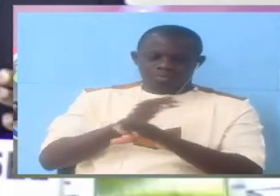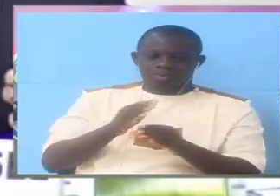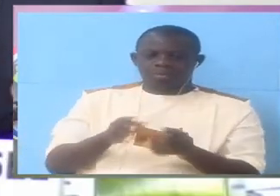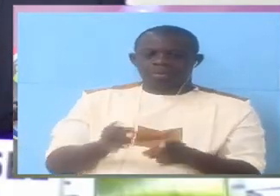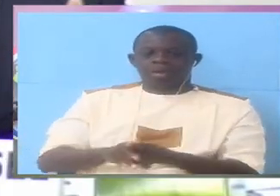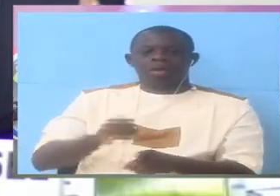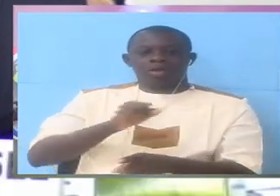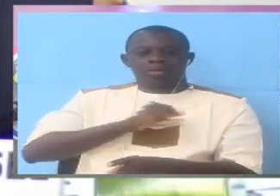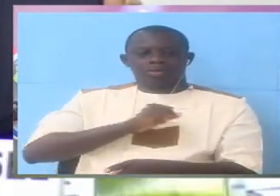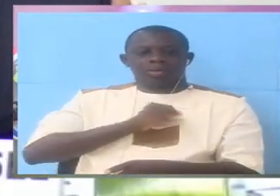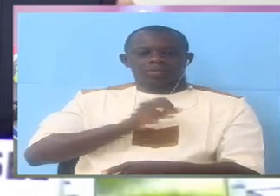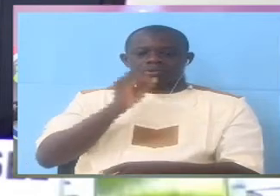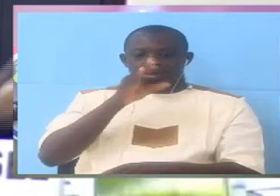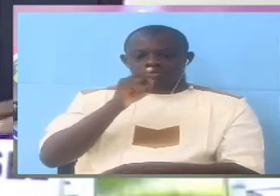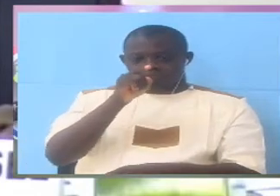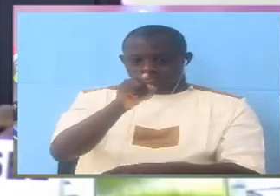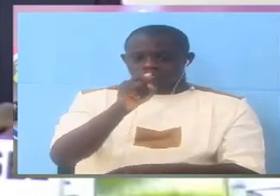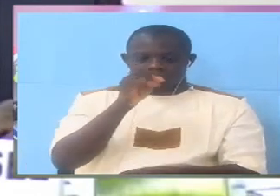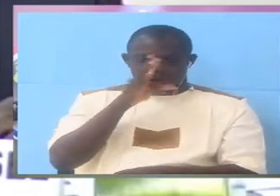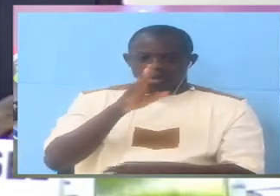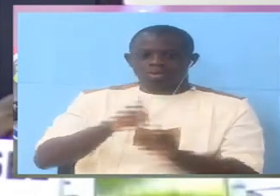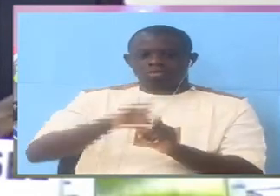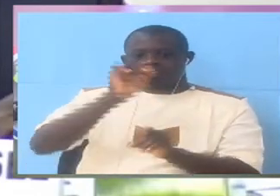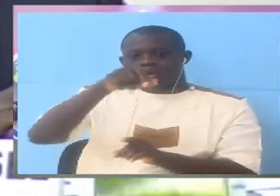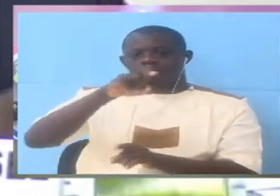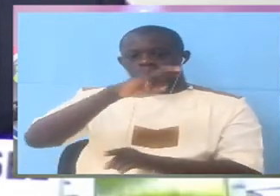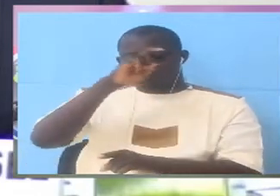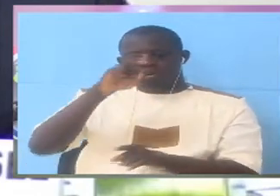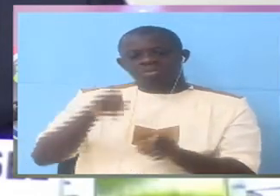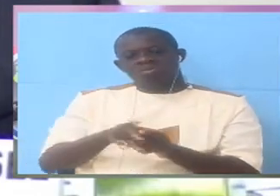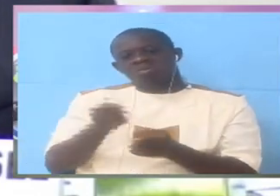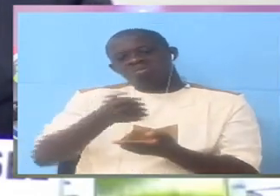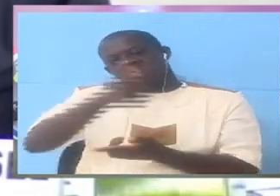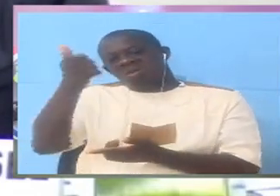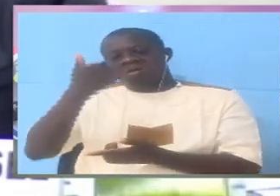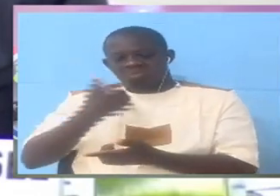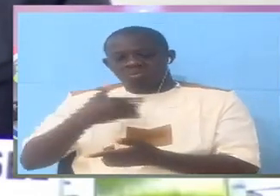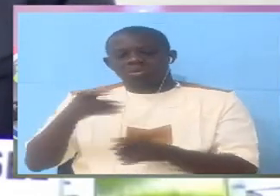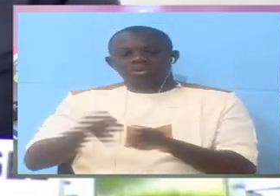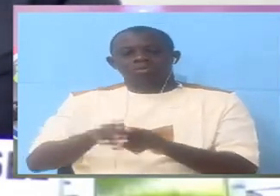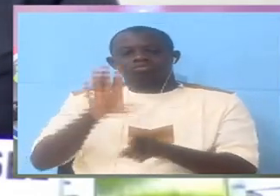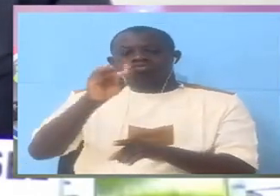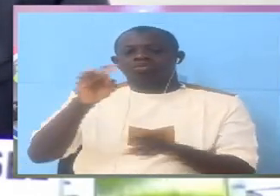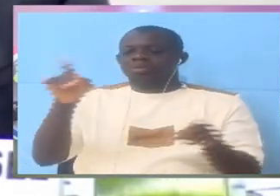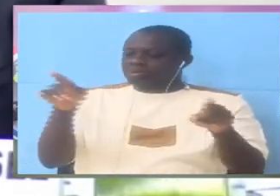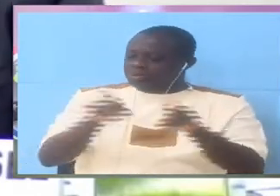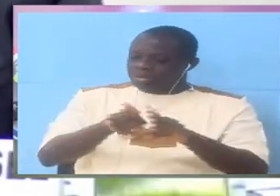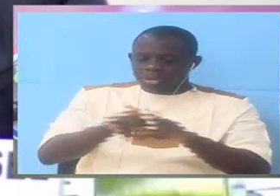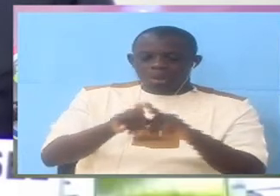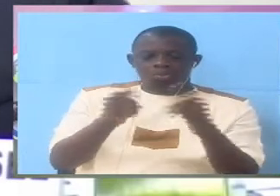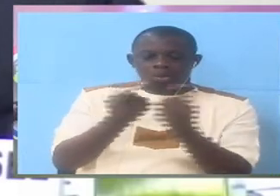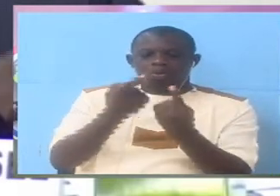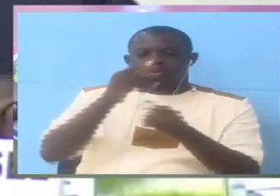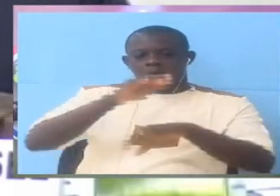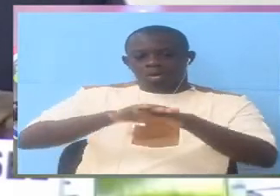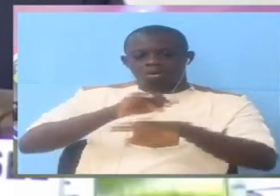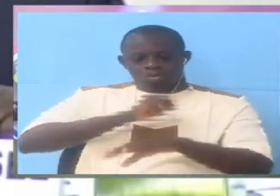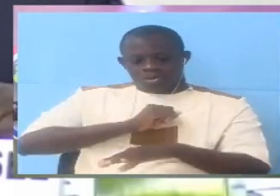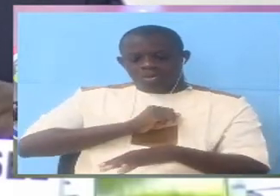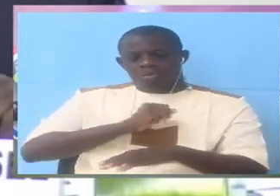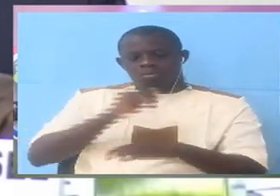And he said, so you said your colleagues were also subjected to a similar process.